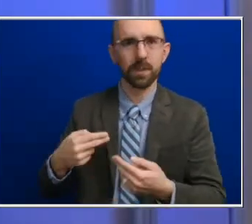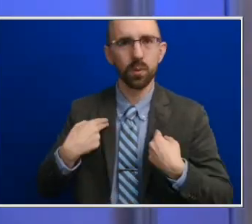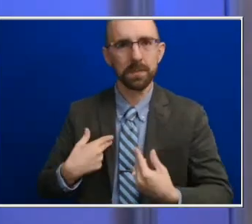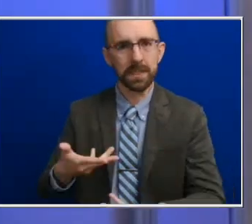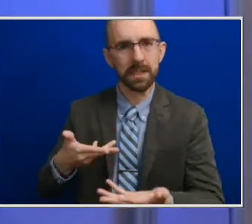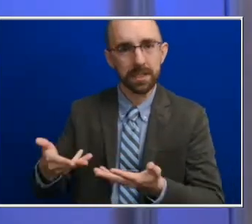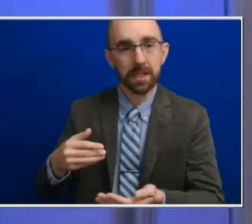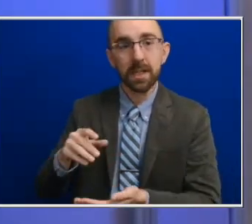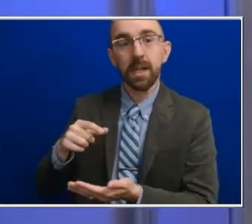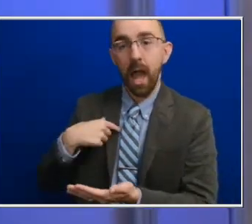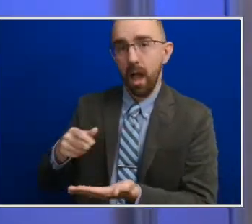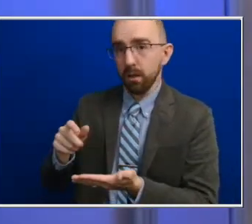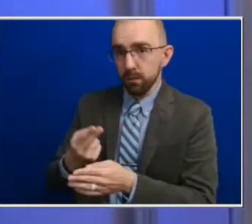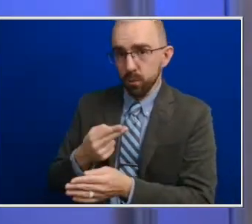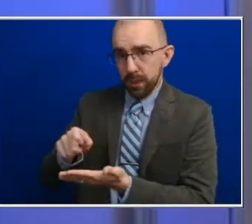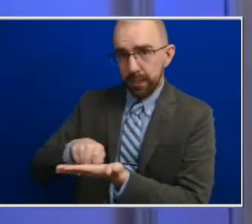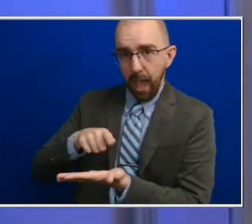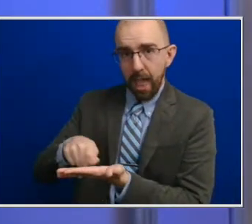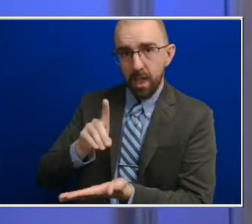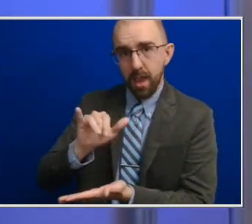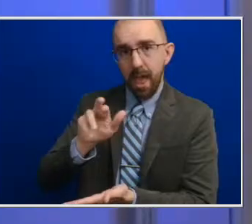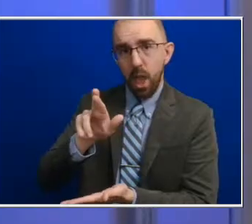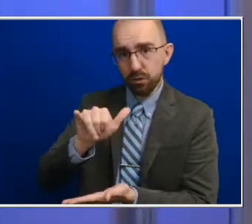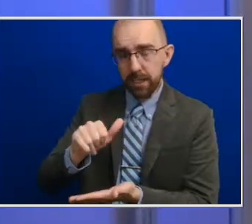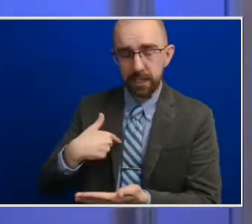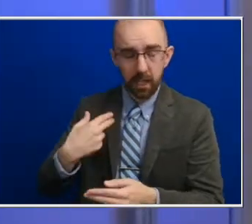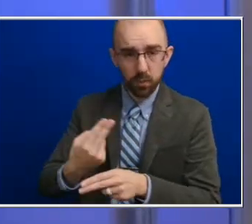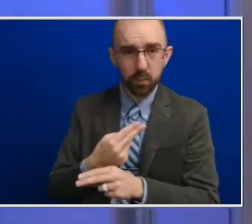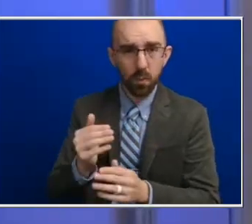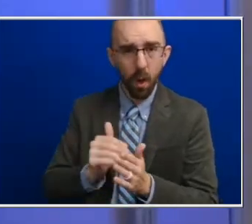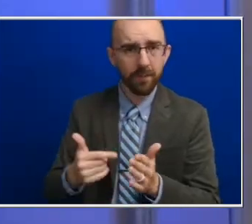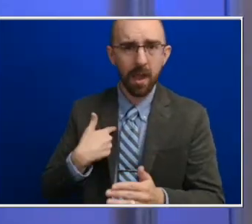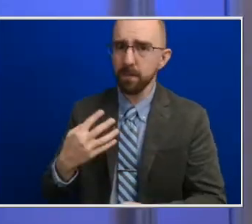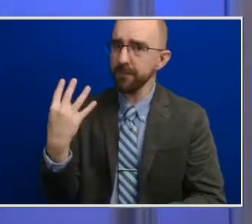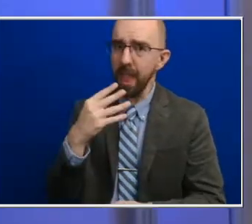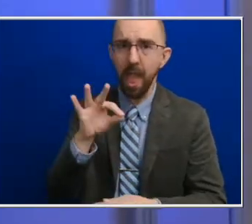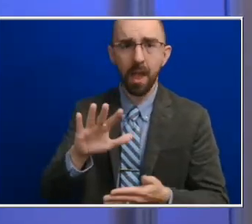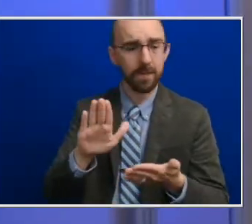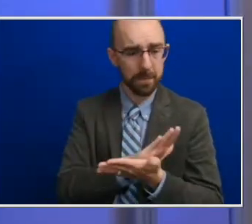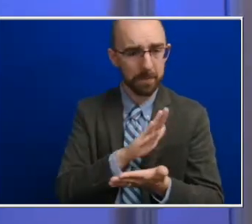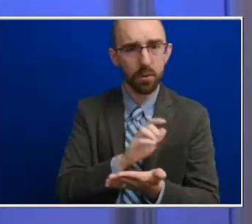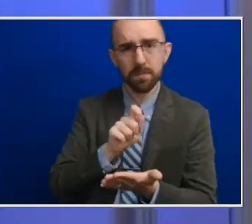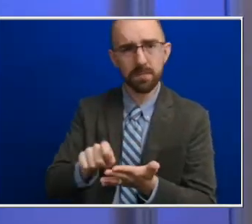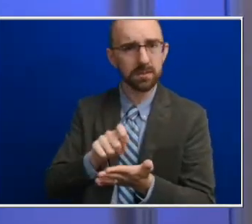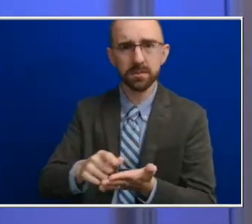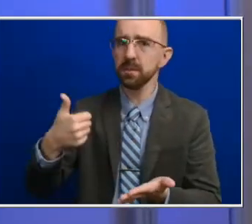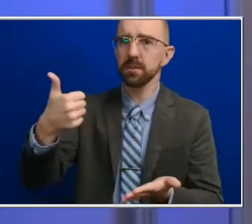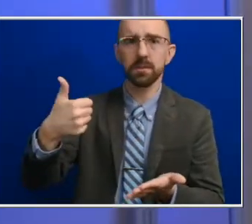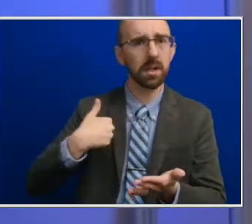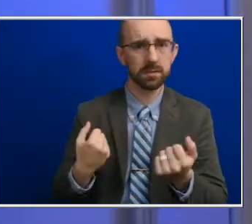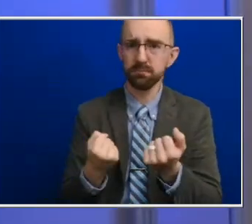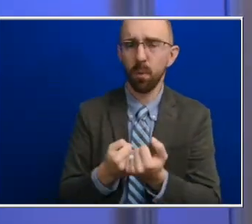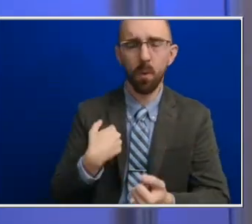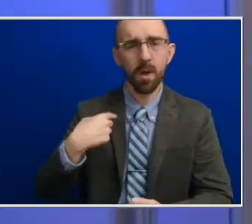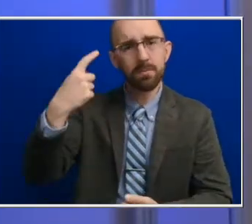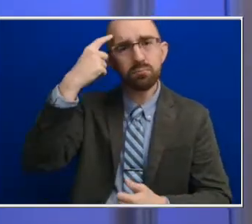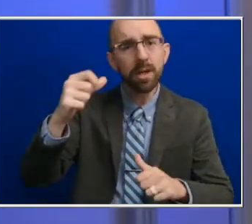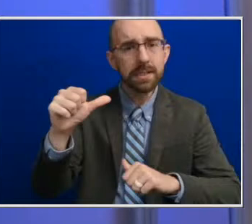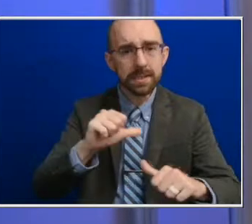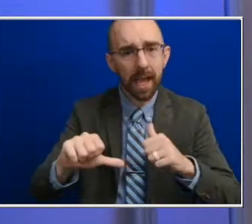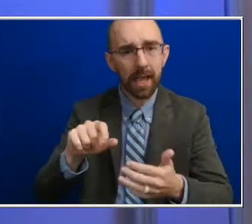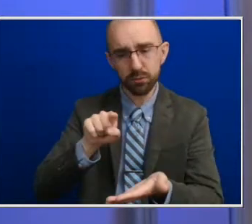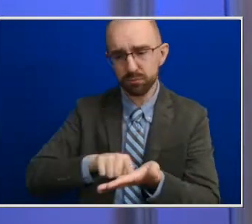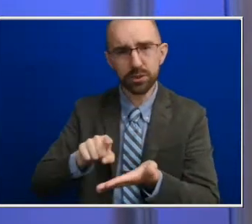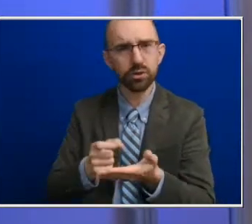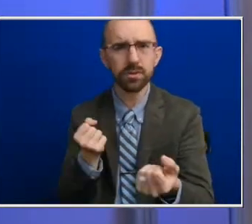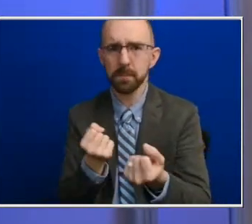frequently. I am a huge fan of paper and pencil. We have neuroscience and research that supports the neuronal